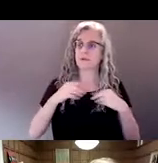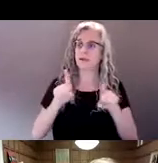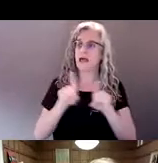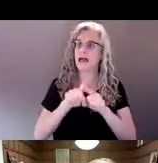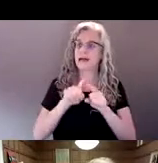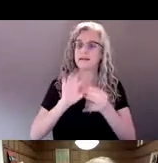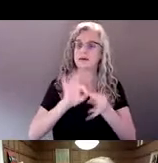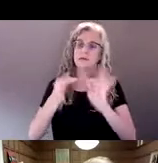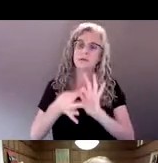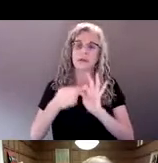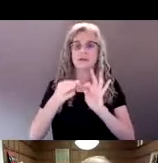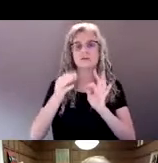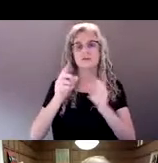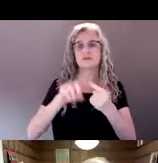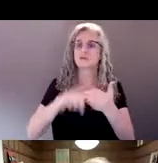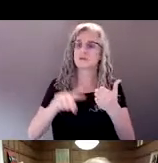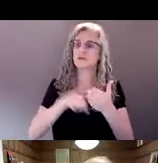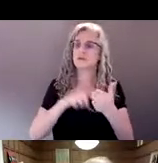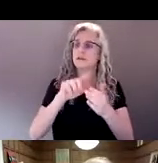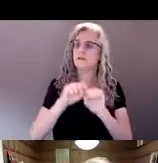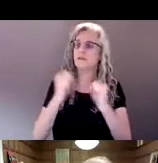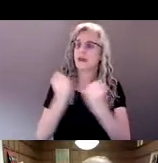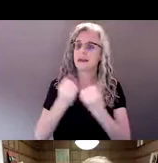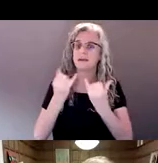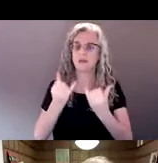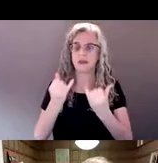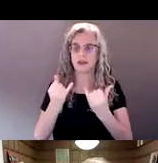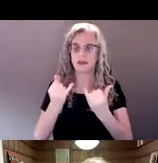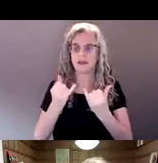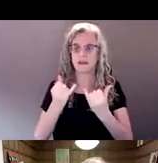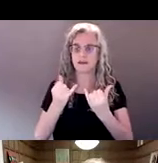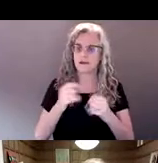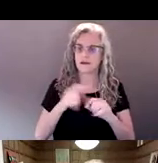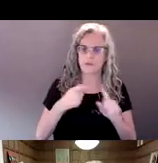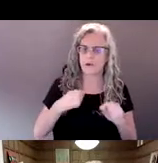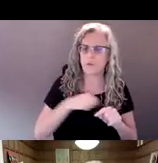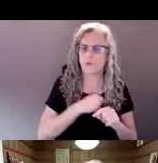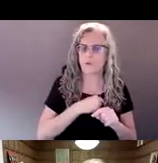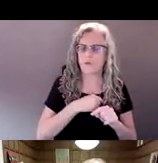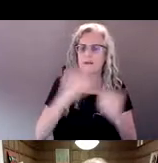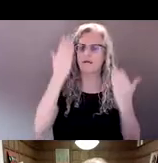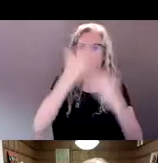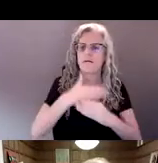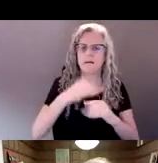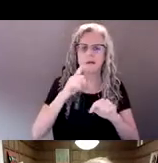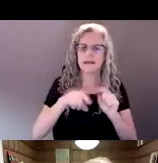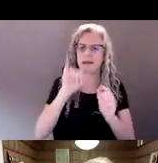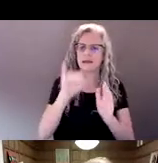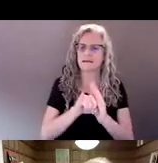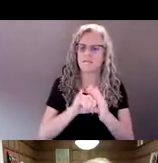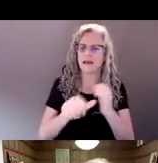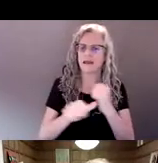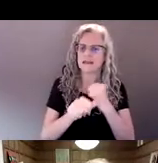political spectrum? Yet we are collectively unable or unwilling to detect and name the danger precisely because